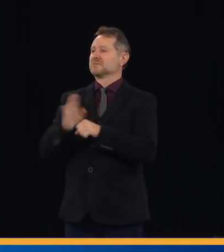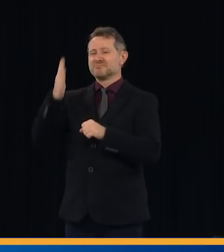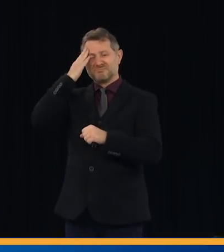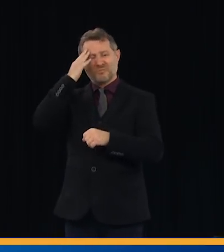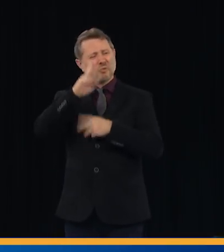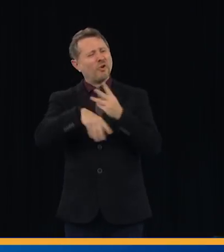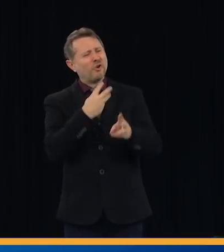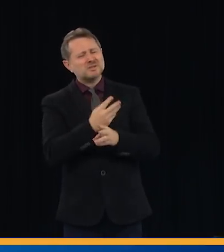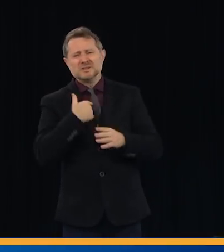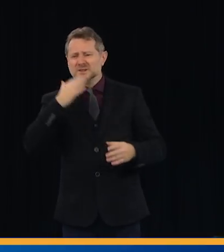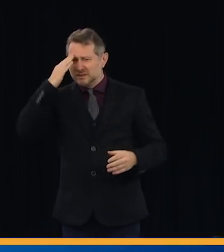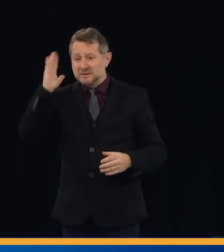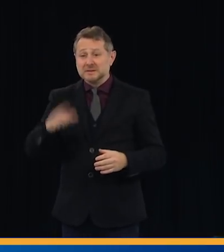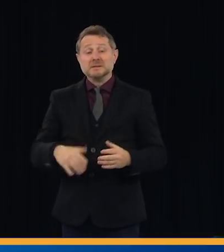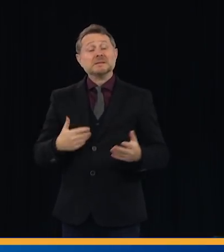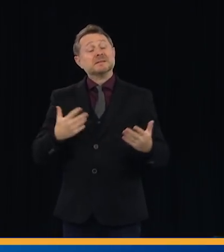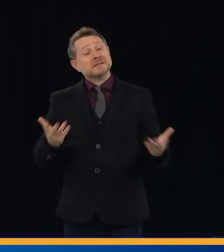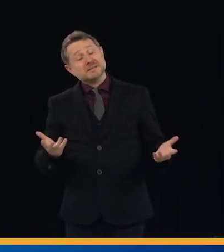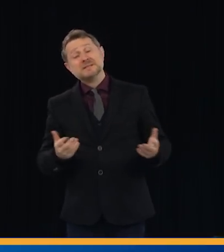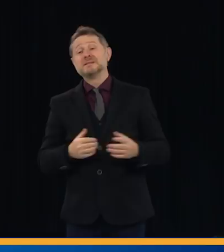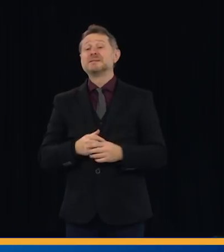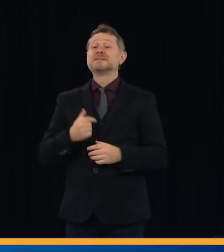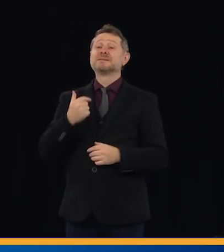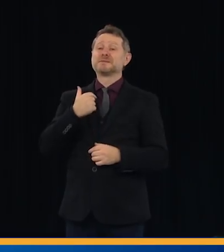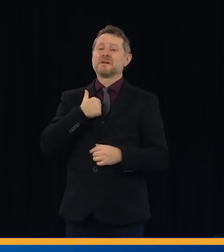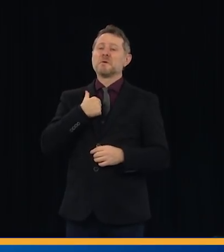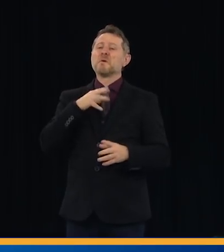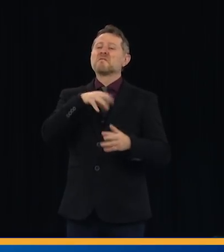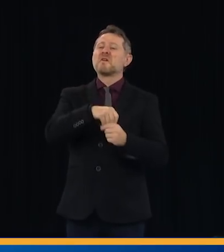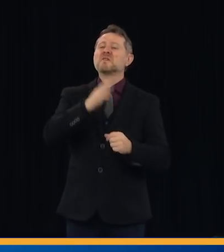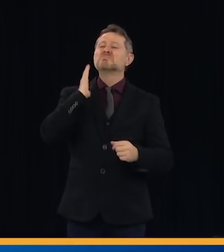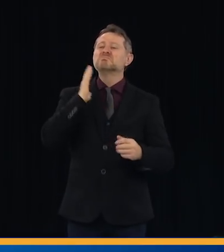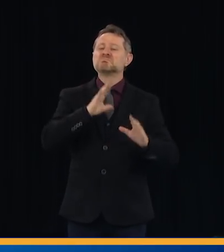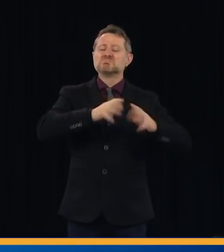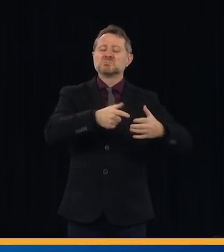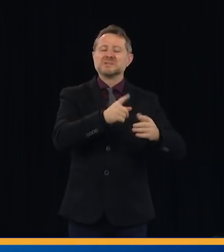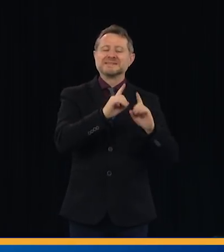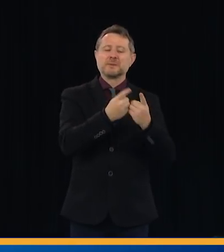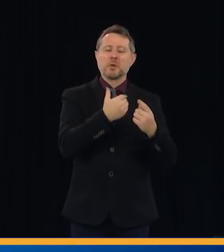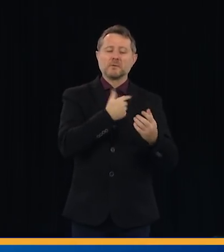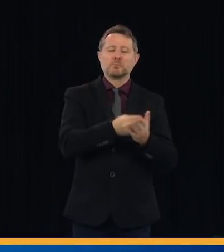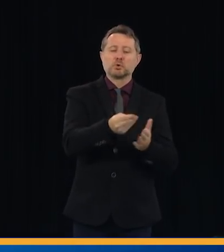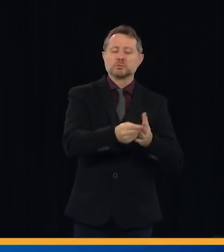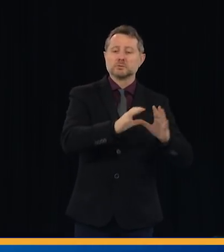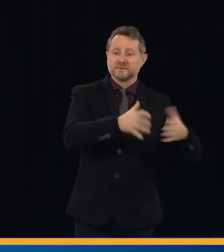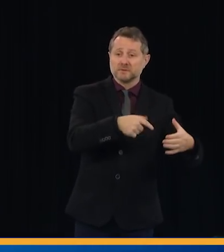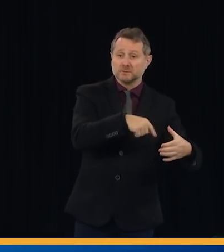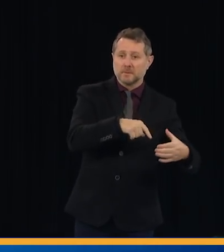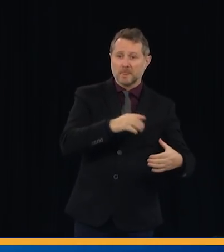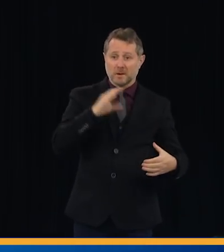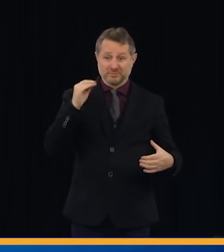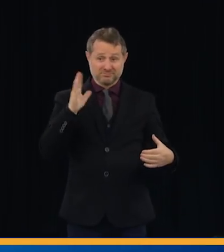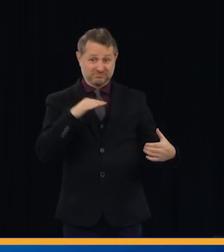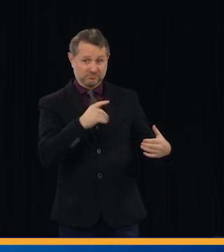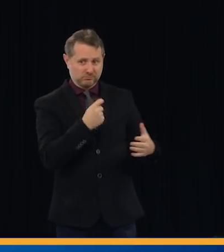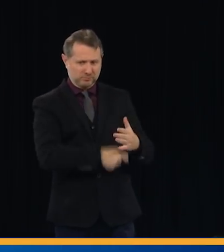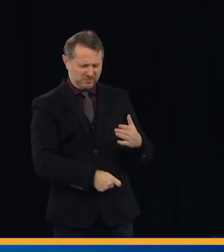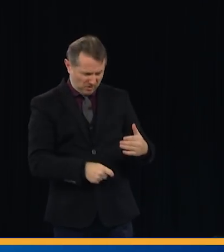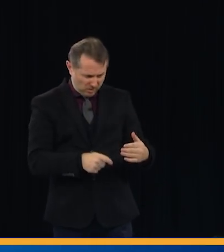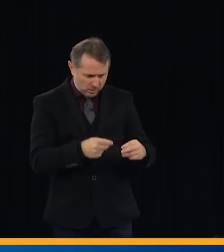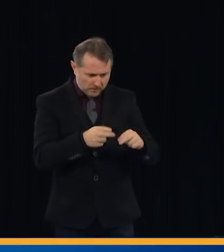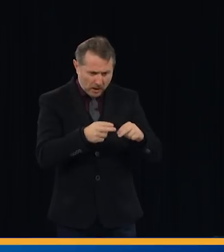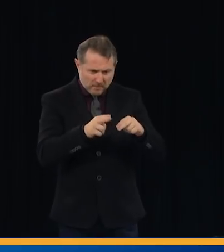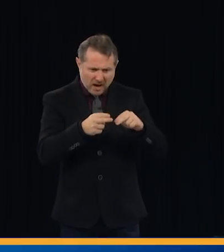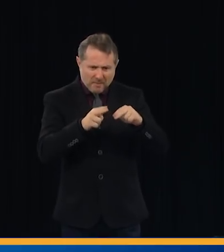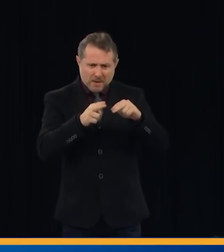Cara is working on the purchasing team. They change the prices. You can see the prices going up